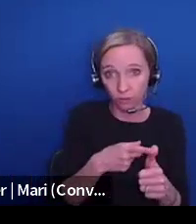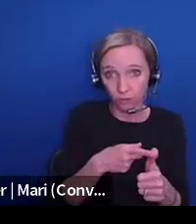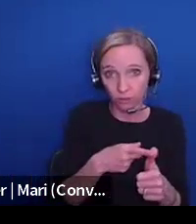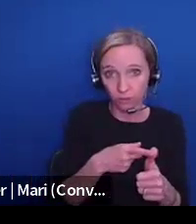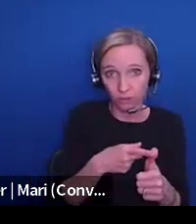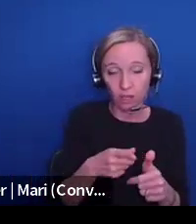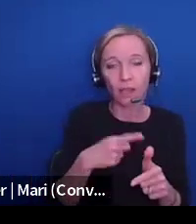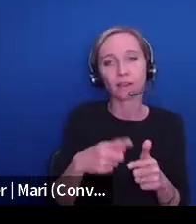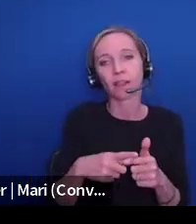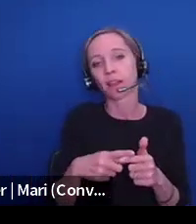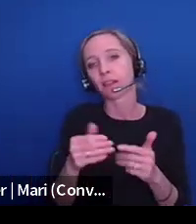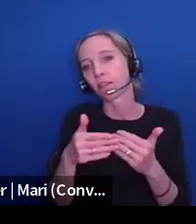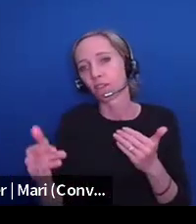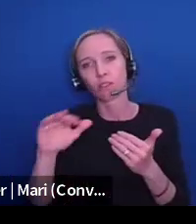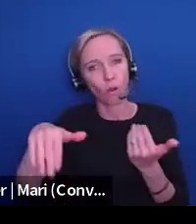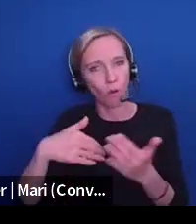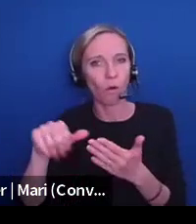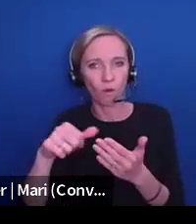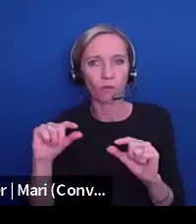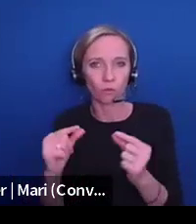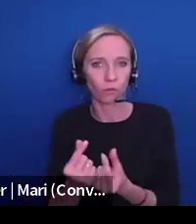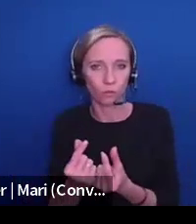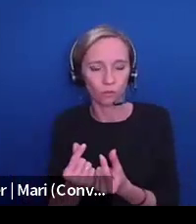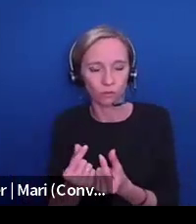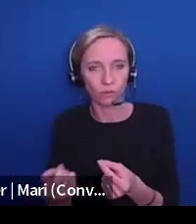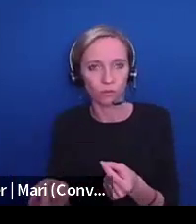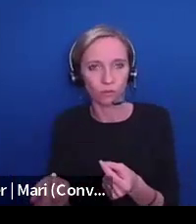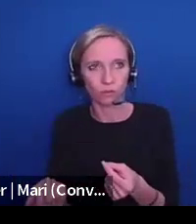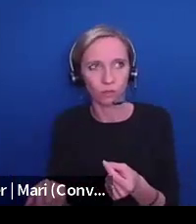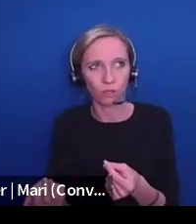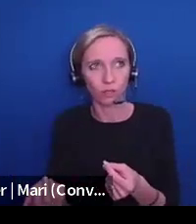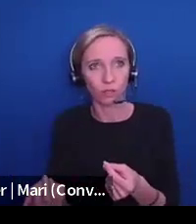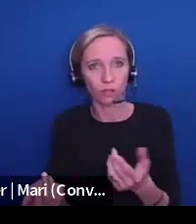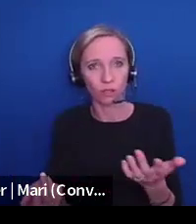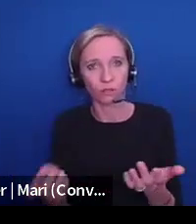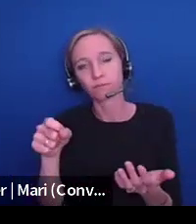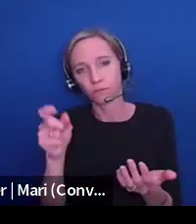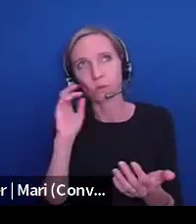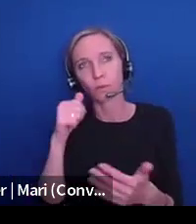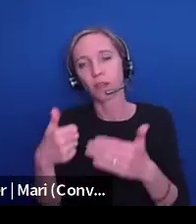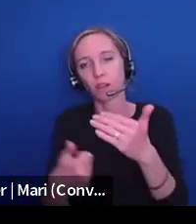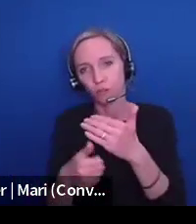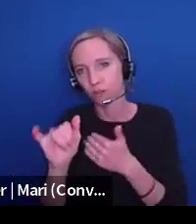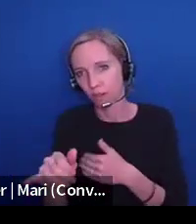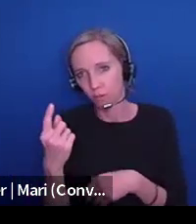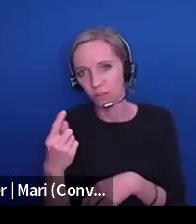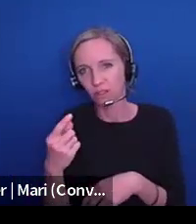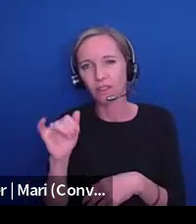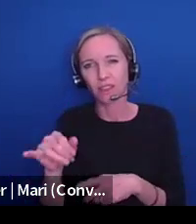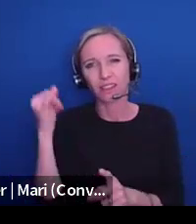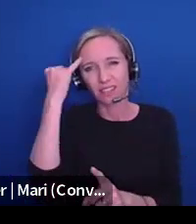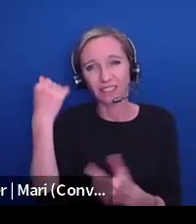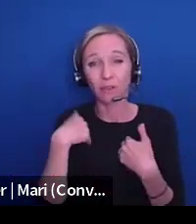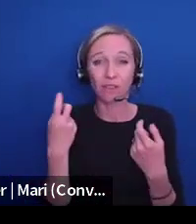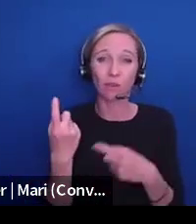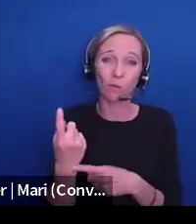eventually all other groups are going to fall under that one. And that is the idea, that you have